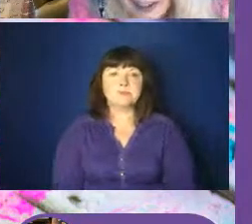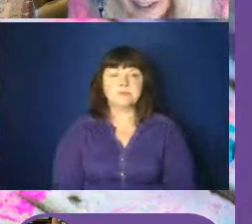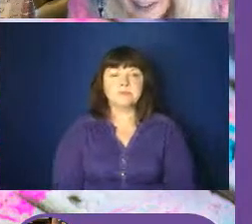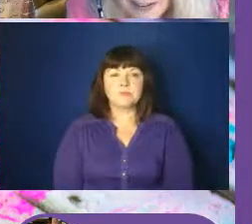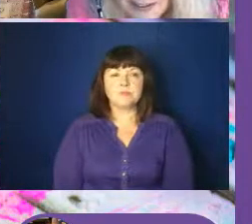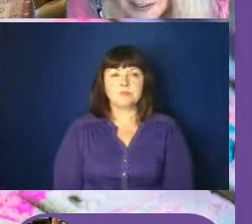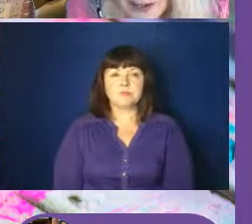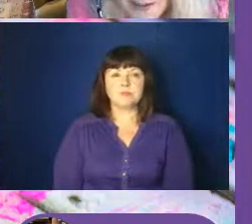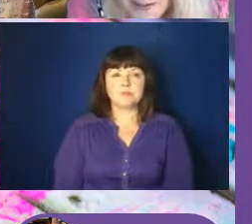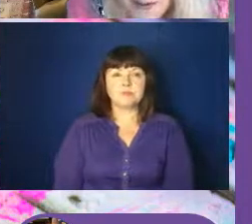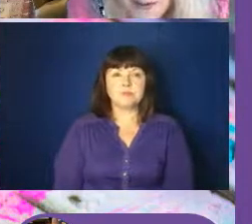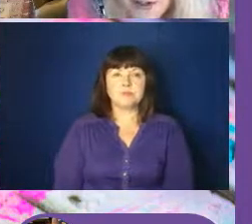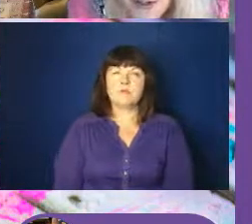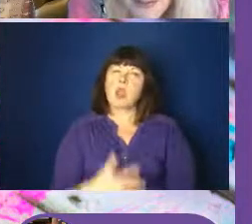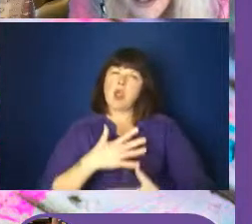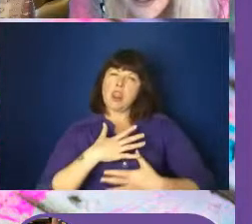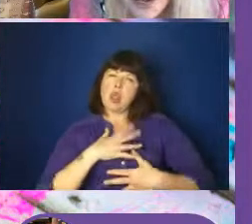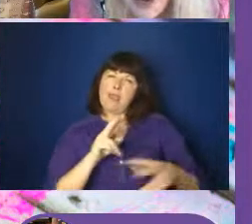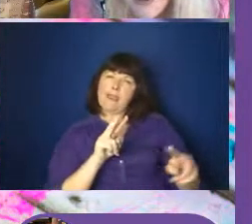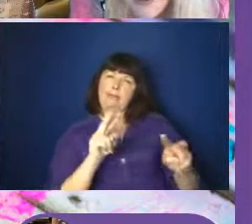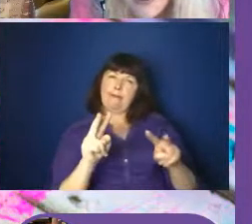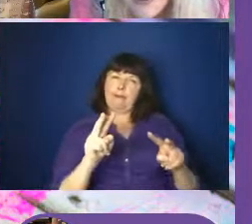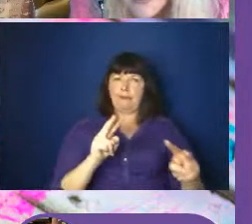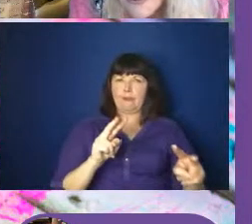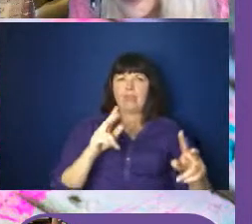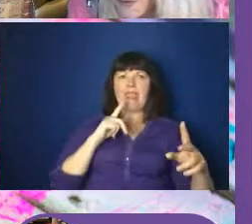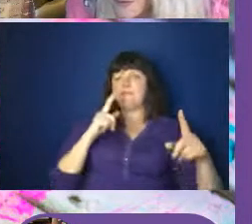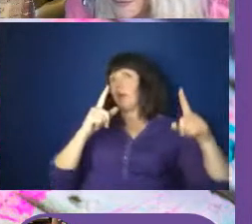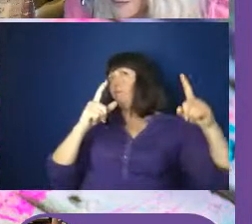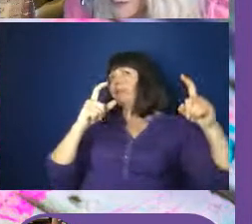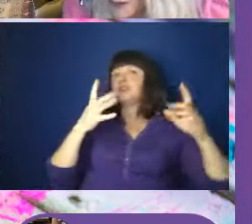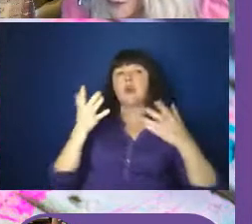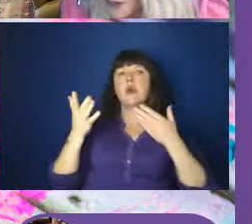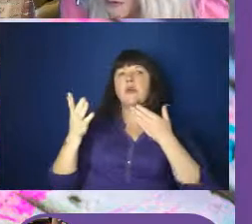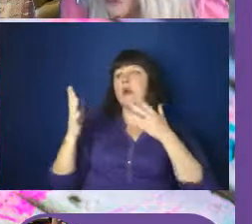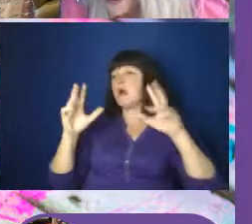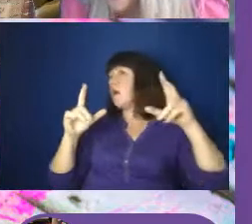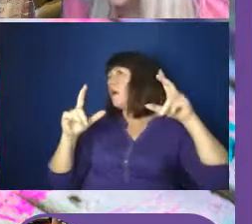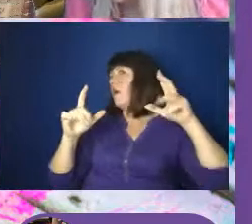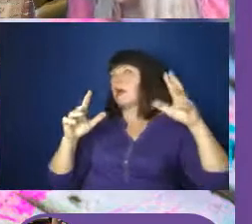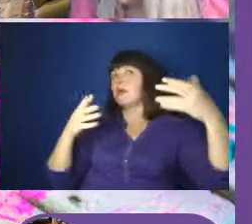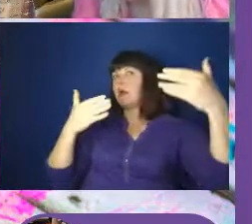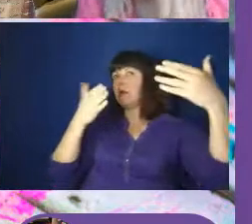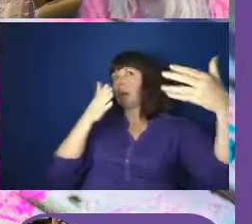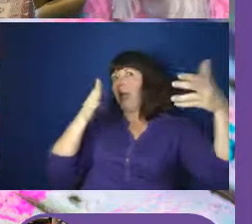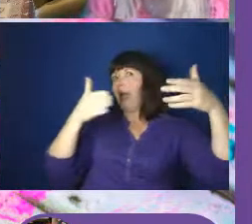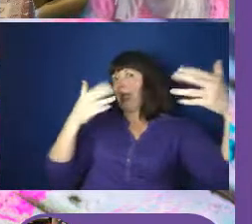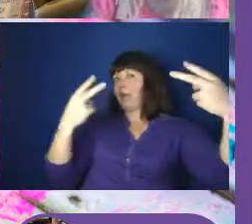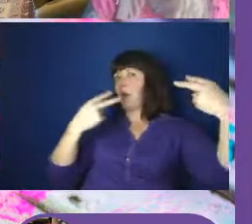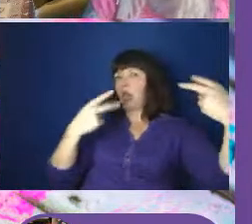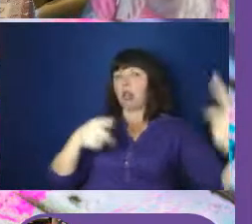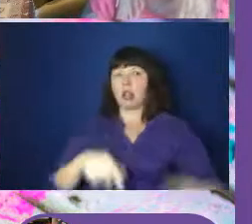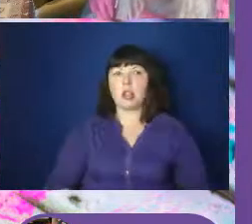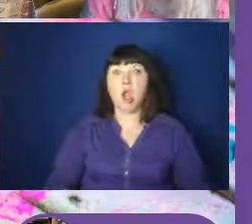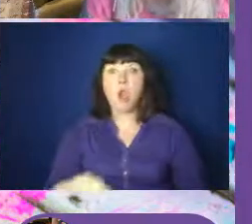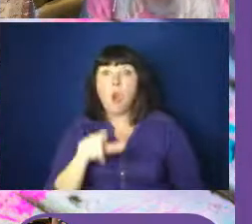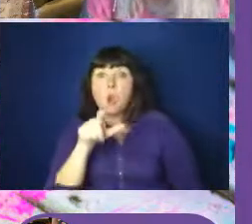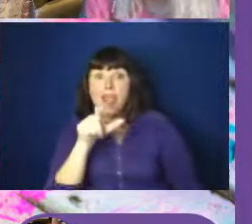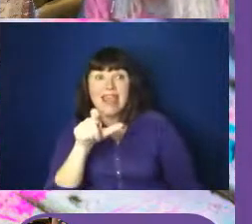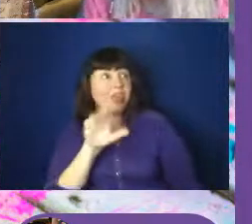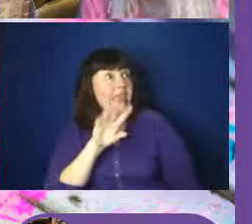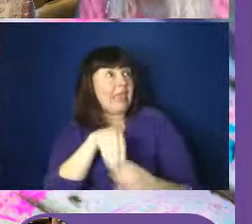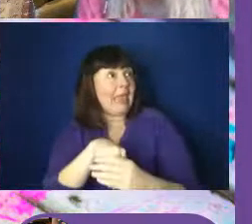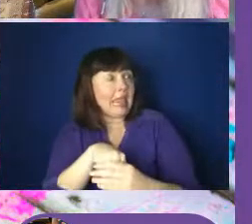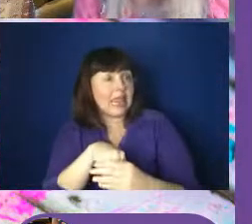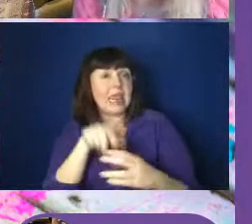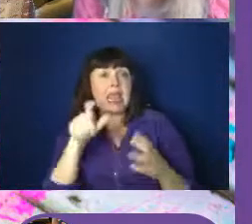I love the angle as well. I wonder if she took a picture and then copied it from the picture. Oh, Kathy's here. Well done, Kathy. We're glad